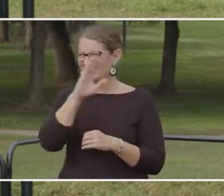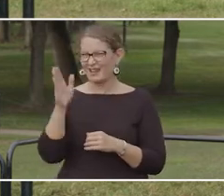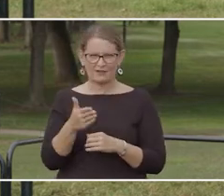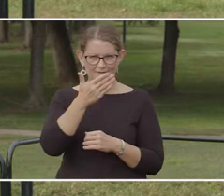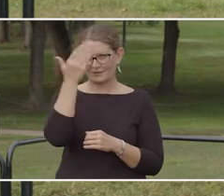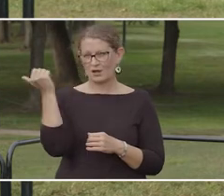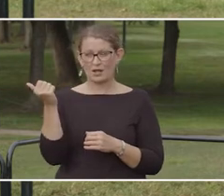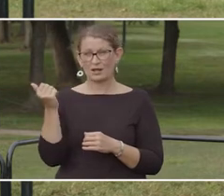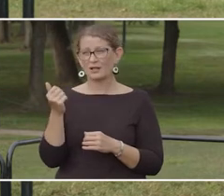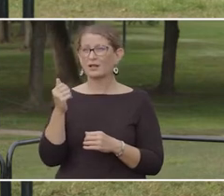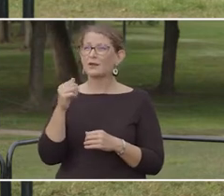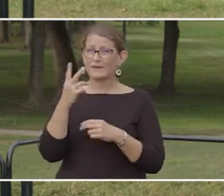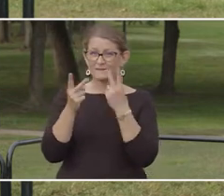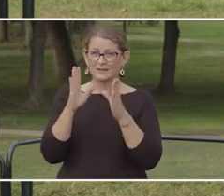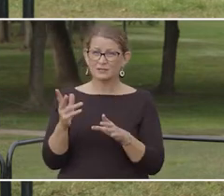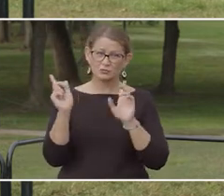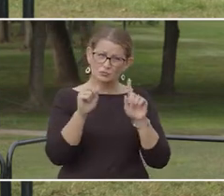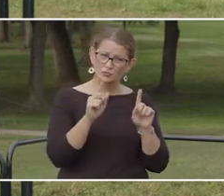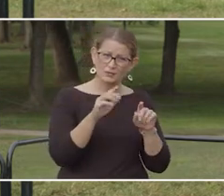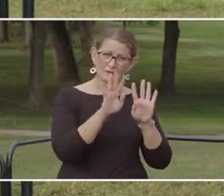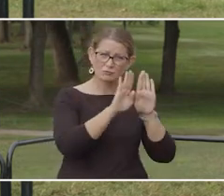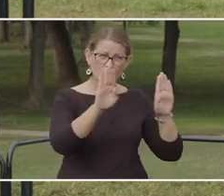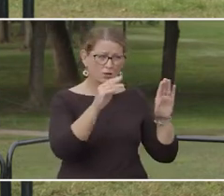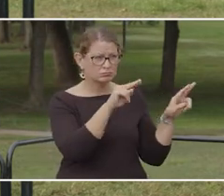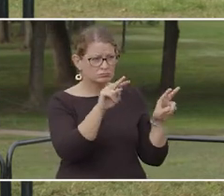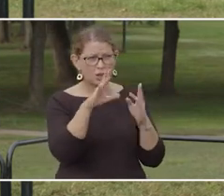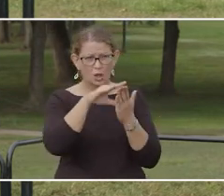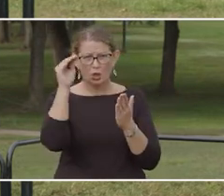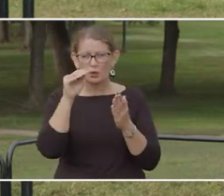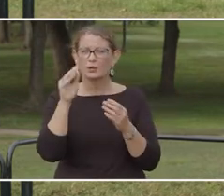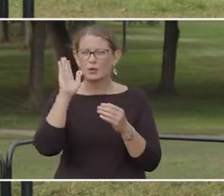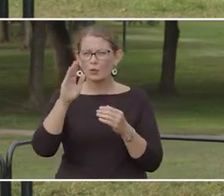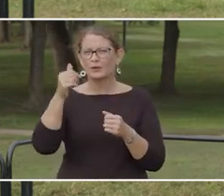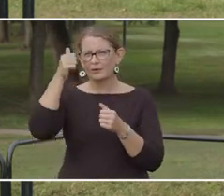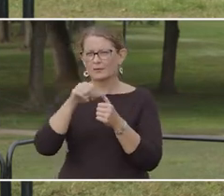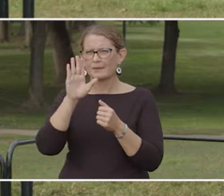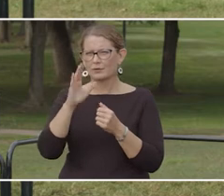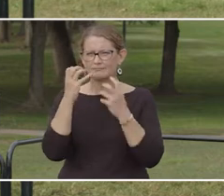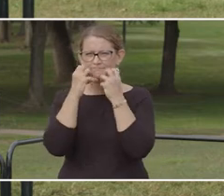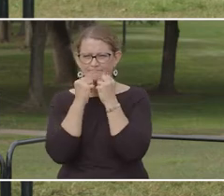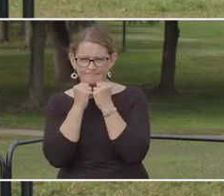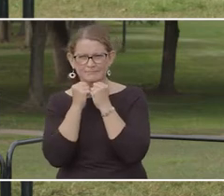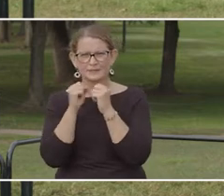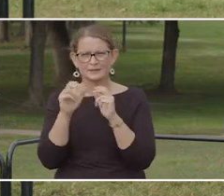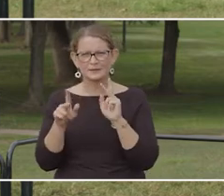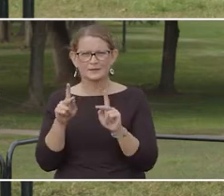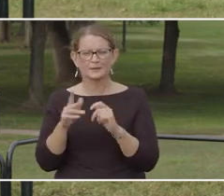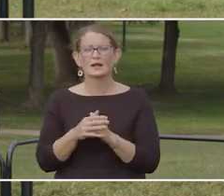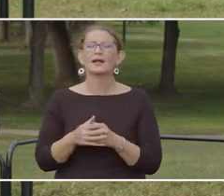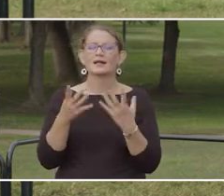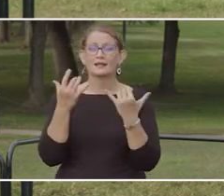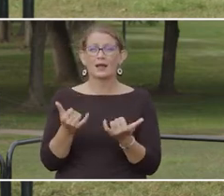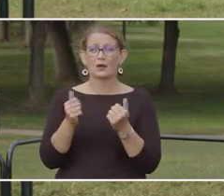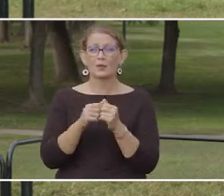as long as visitors come to this place to learn, your loved ones will be remembered. Now, what the families and